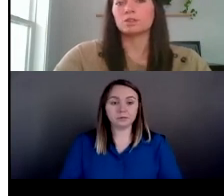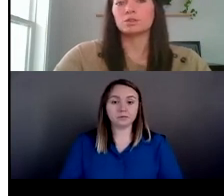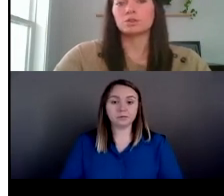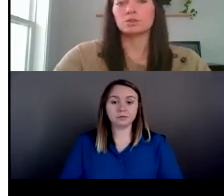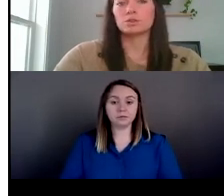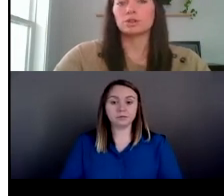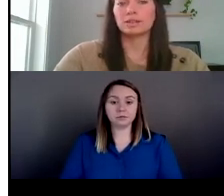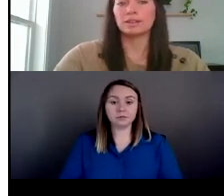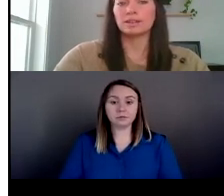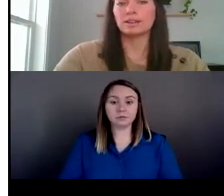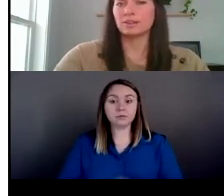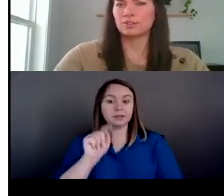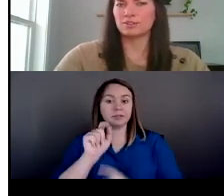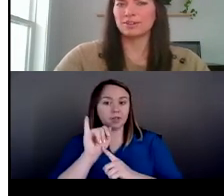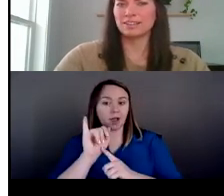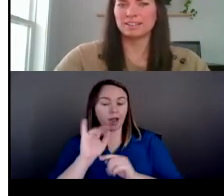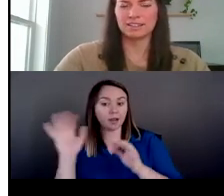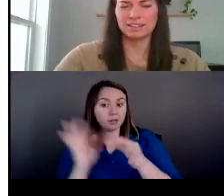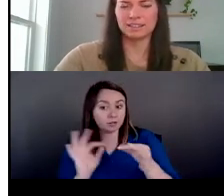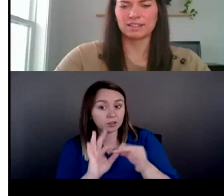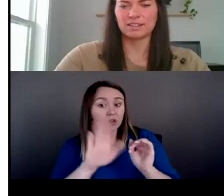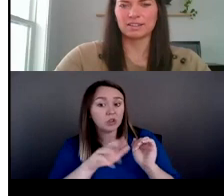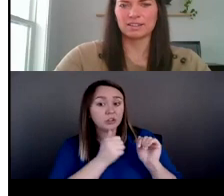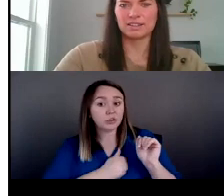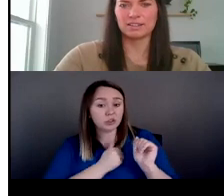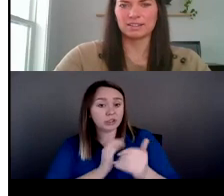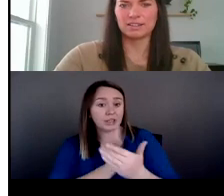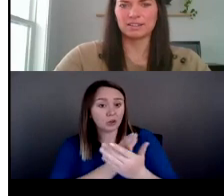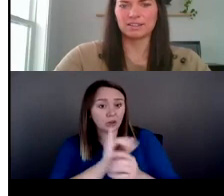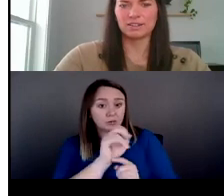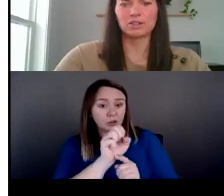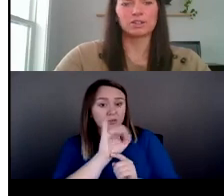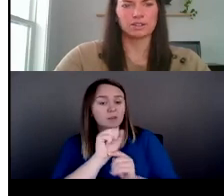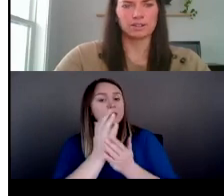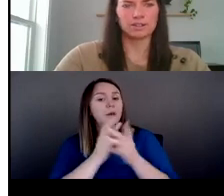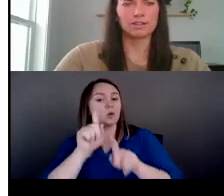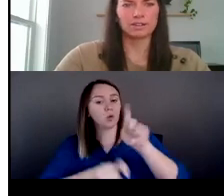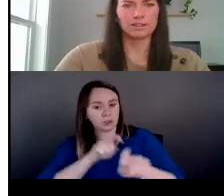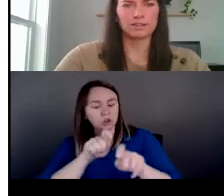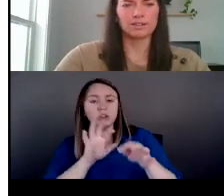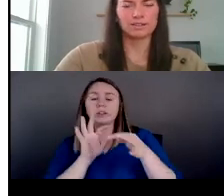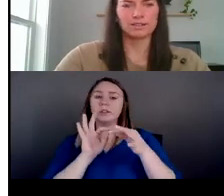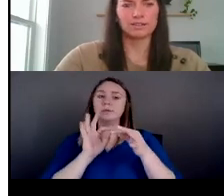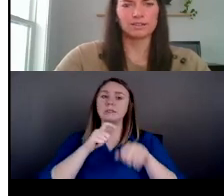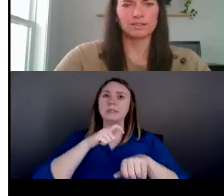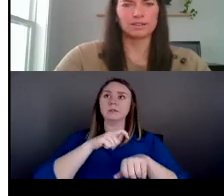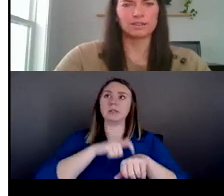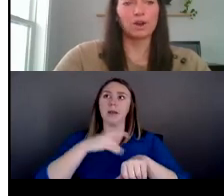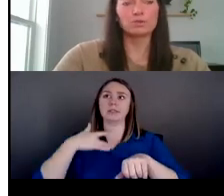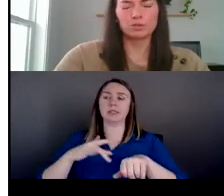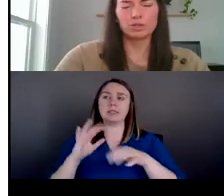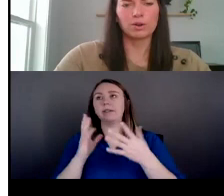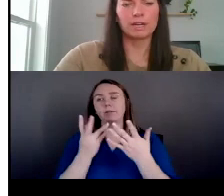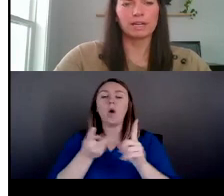Hi, Jessica. Sorry to interrupt you. We did have Sure. some questions that were kind of time sensitive, like regarding the time sensitive to your content